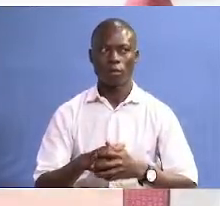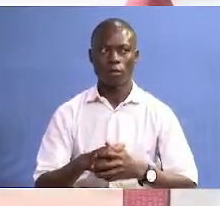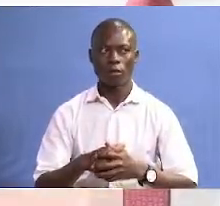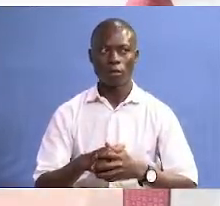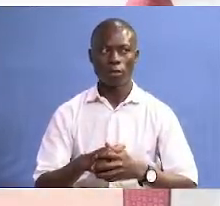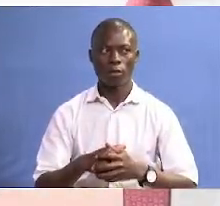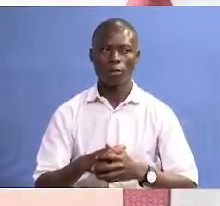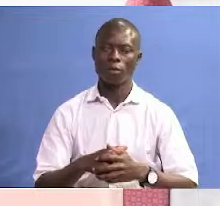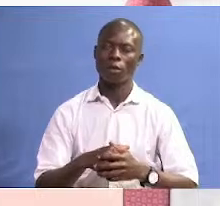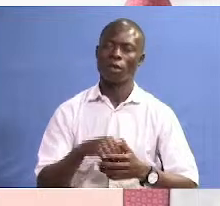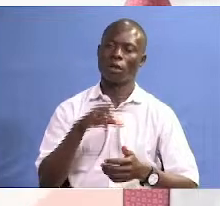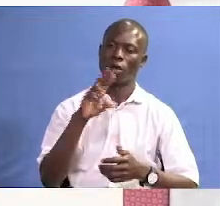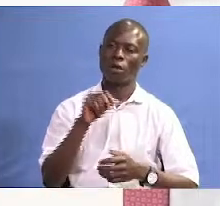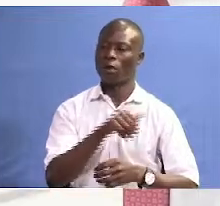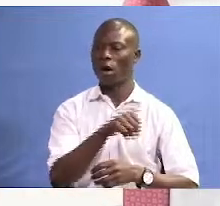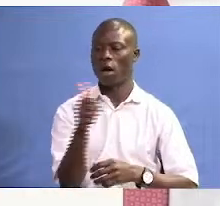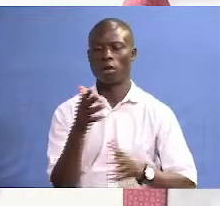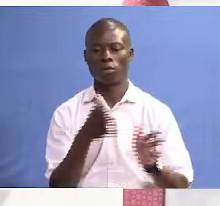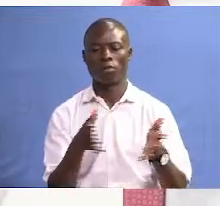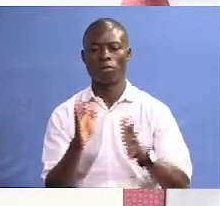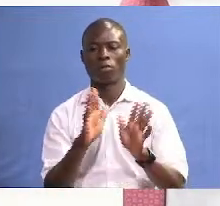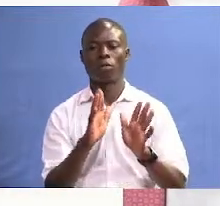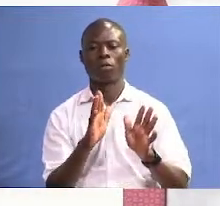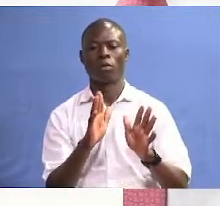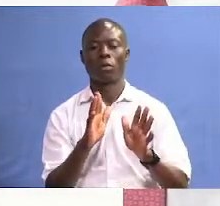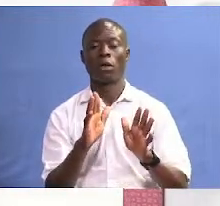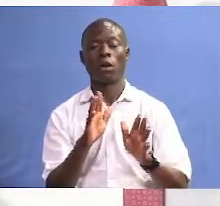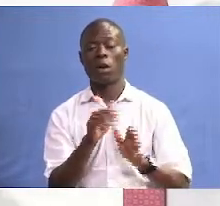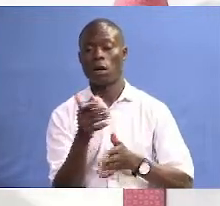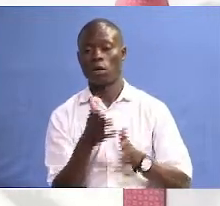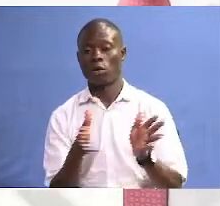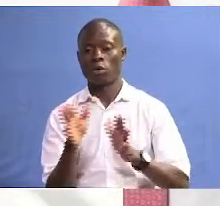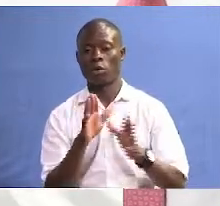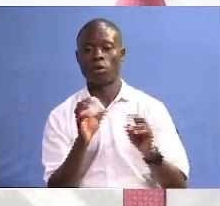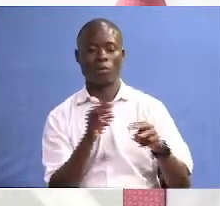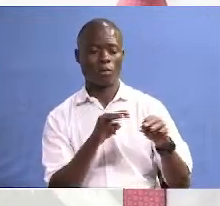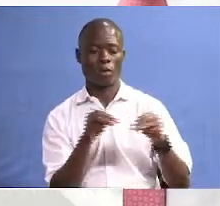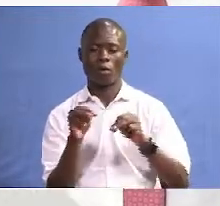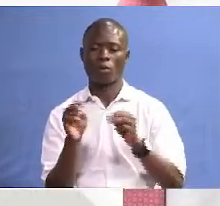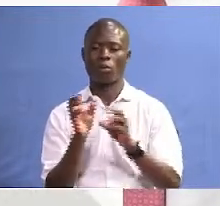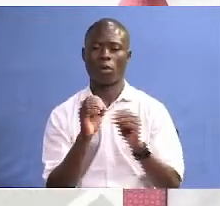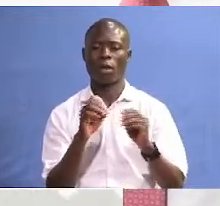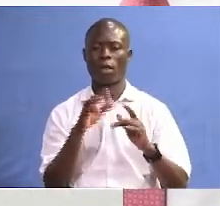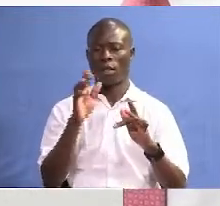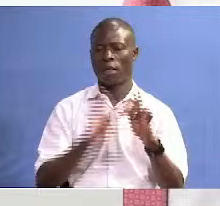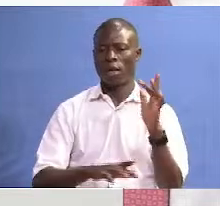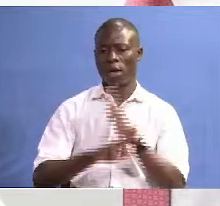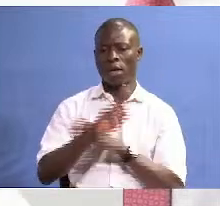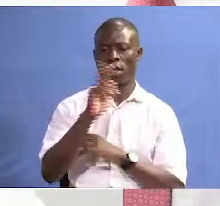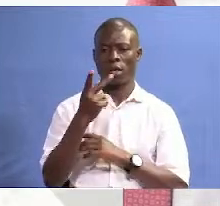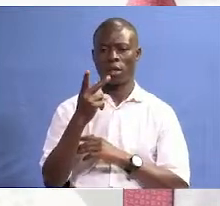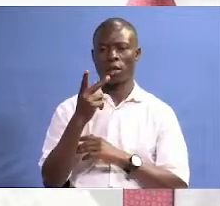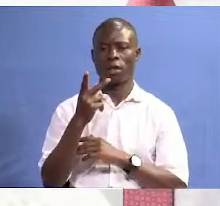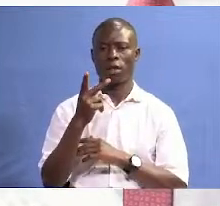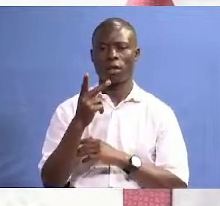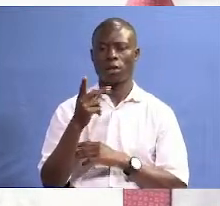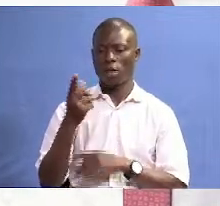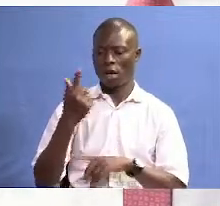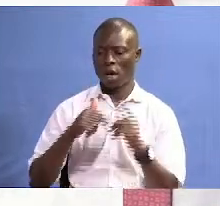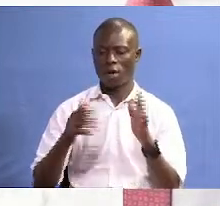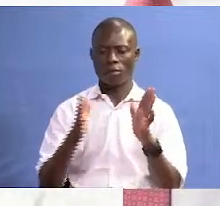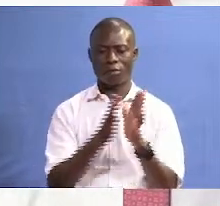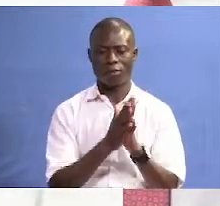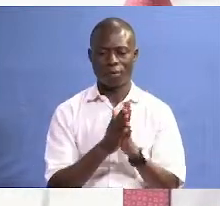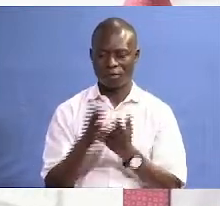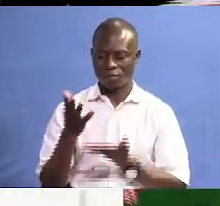There is no other opportunity. There is no other methodology other than Kenyans coming together